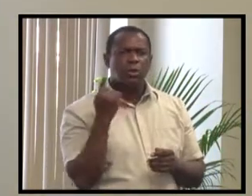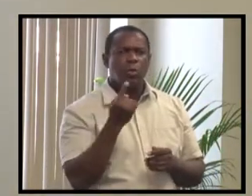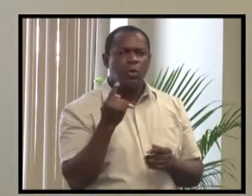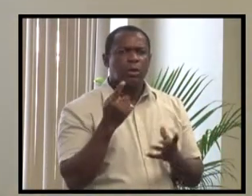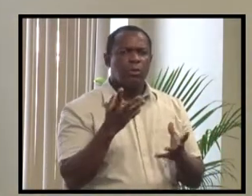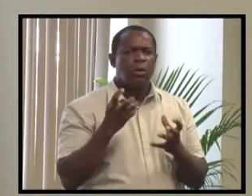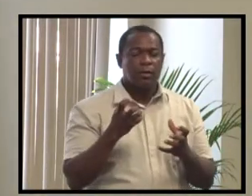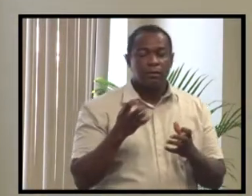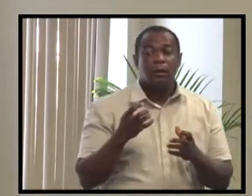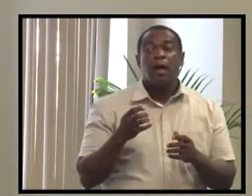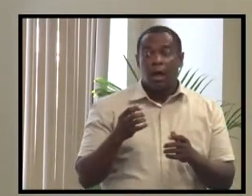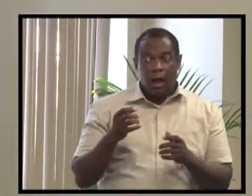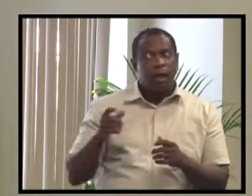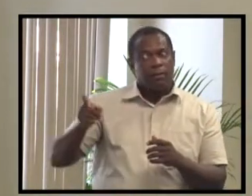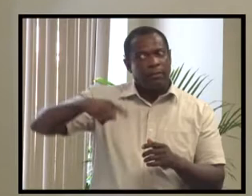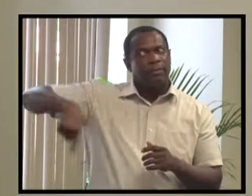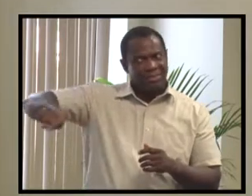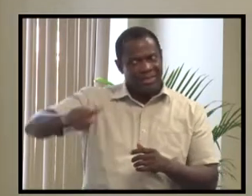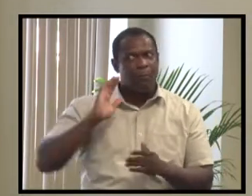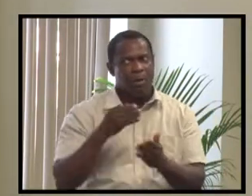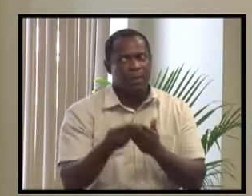leggings, the wife beaters, etc.